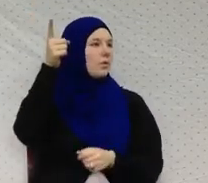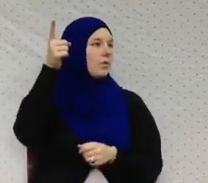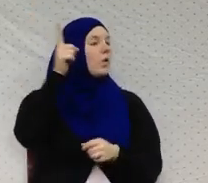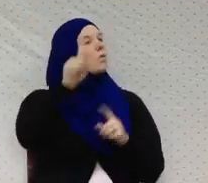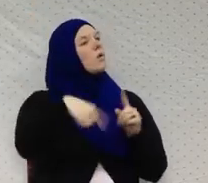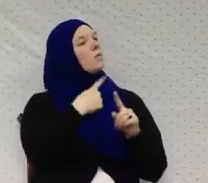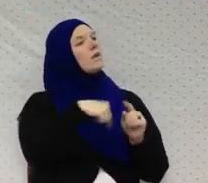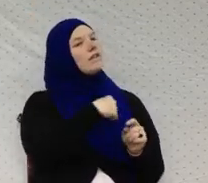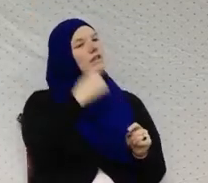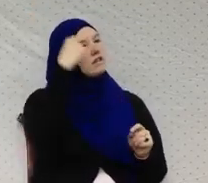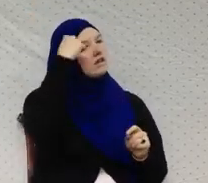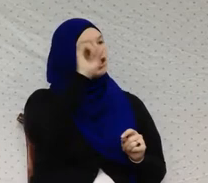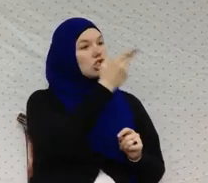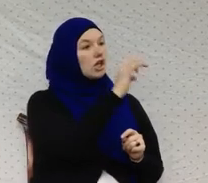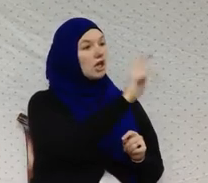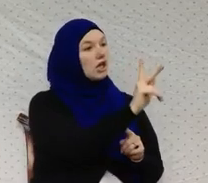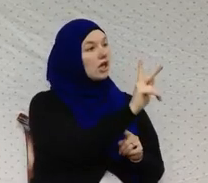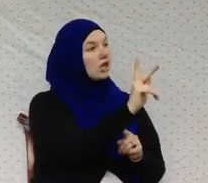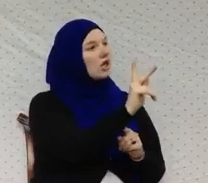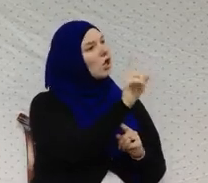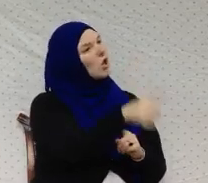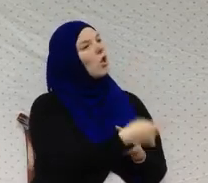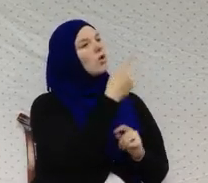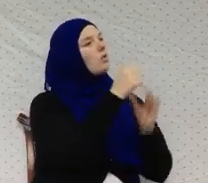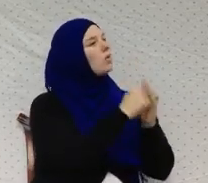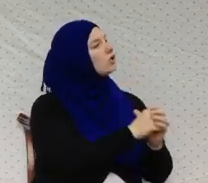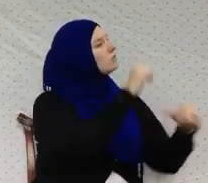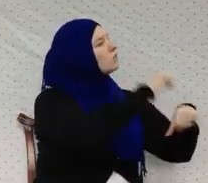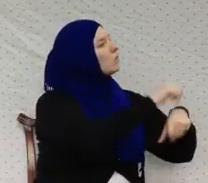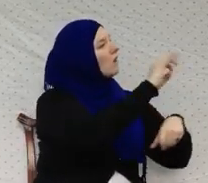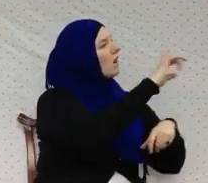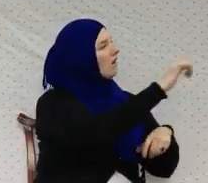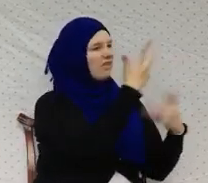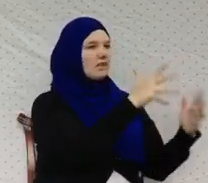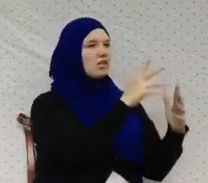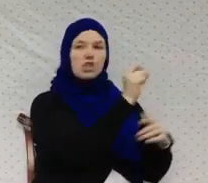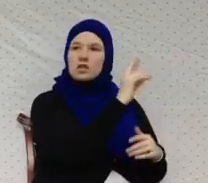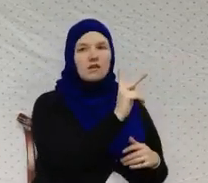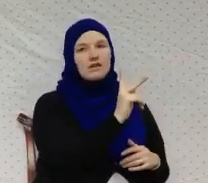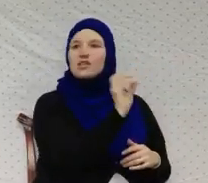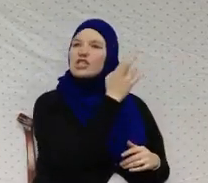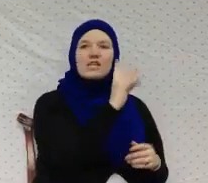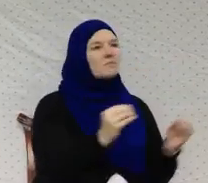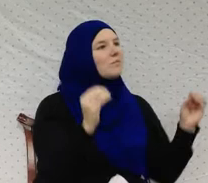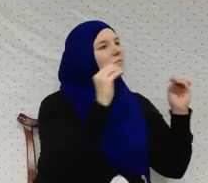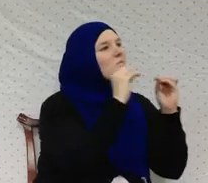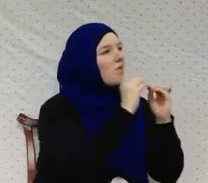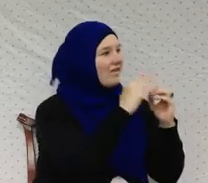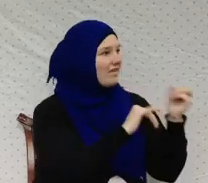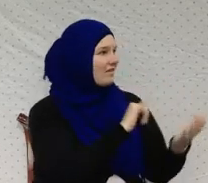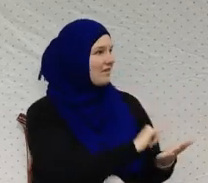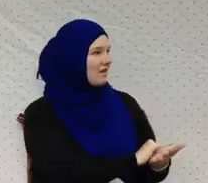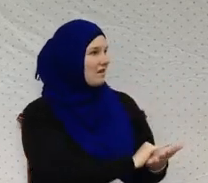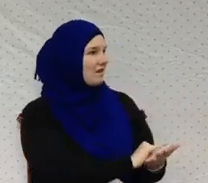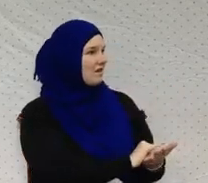we have a problem, when we think that shirk is only worshipping a stone idol,